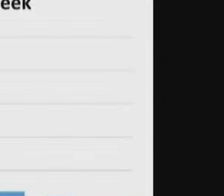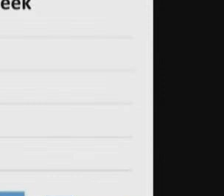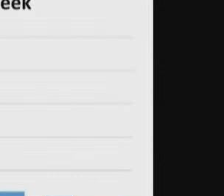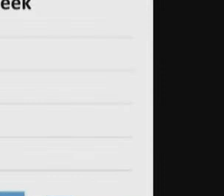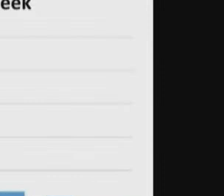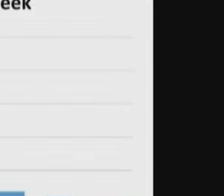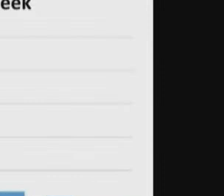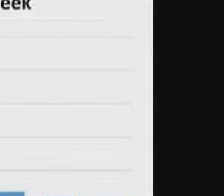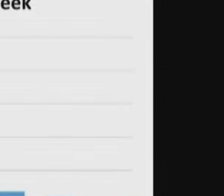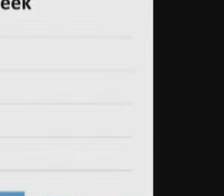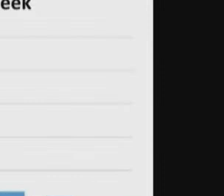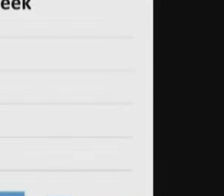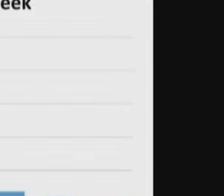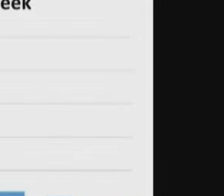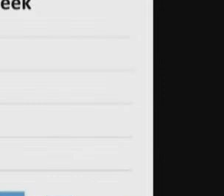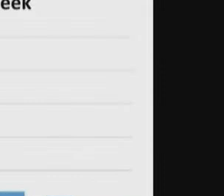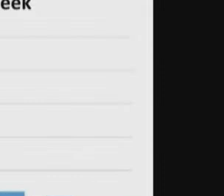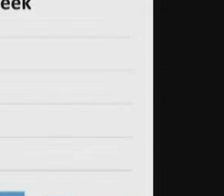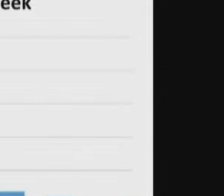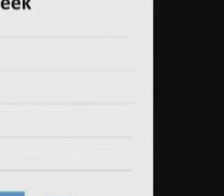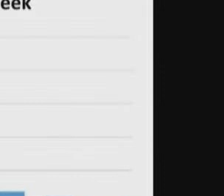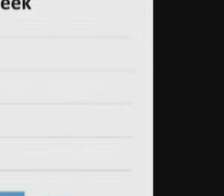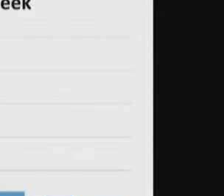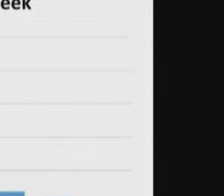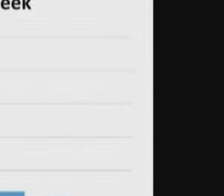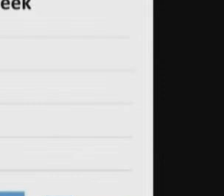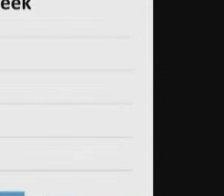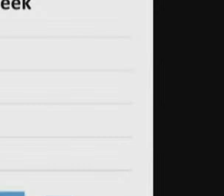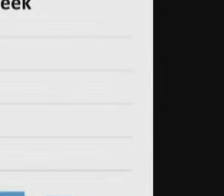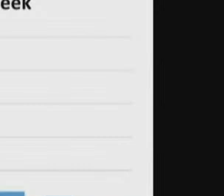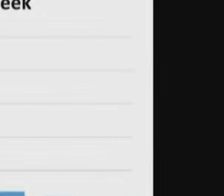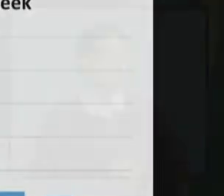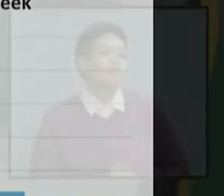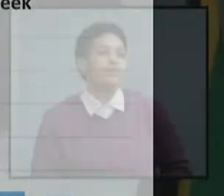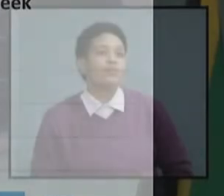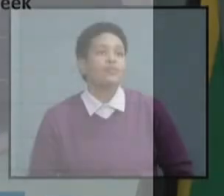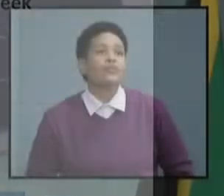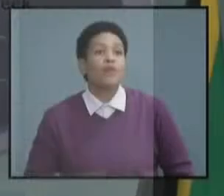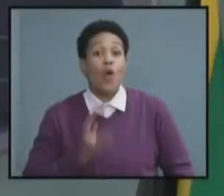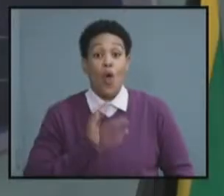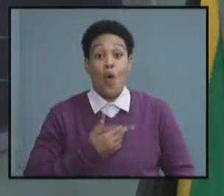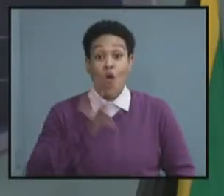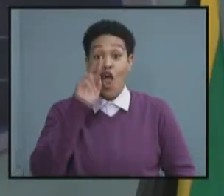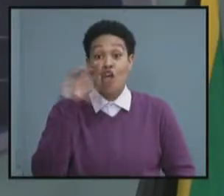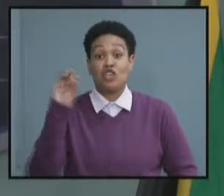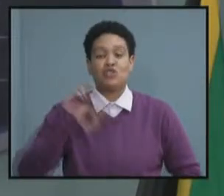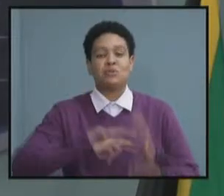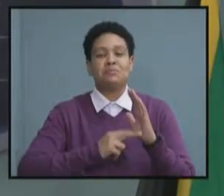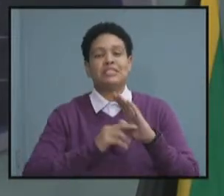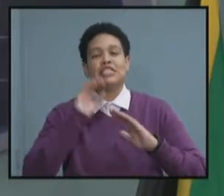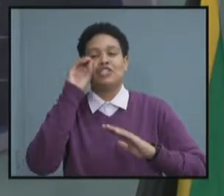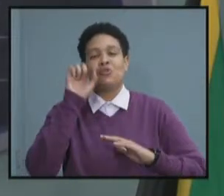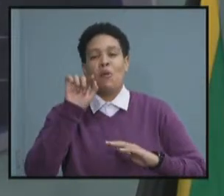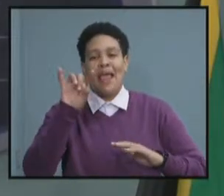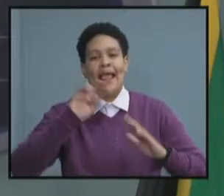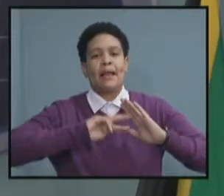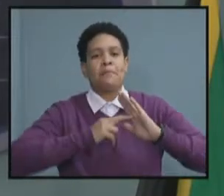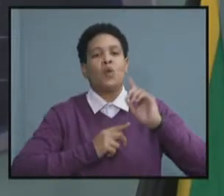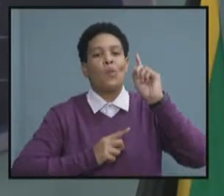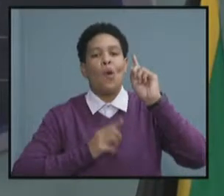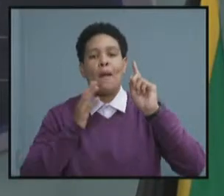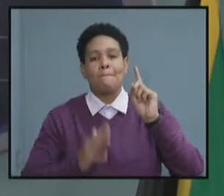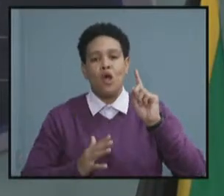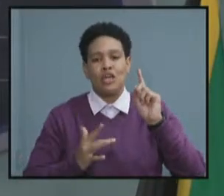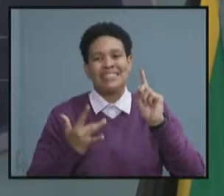average. So it is not the best place to be. We want it to be significantly below